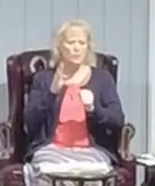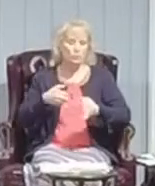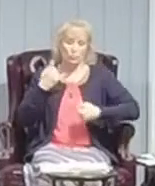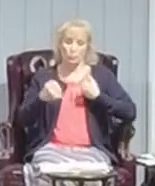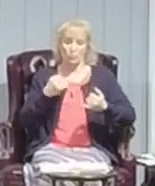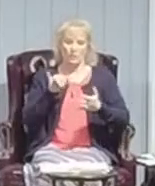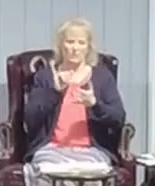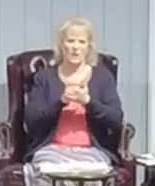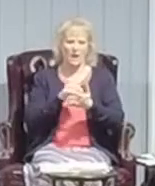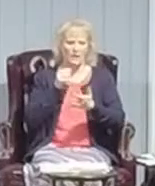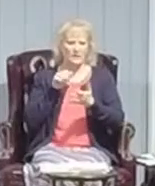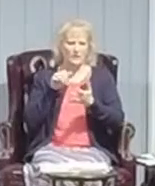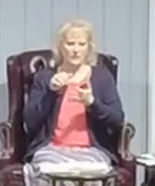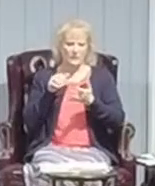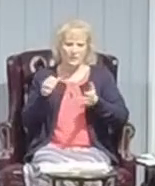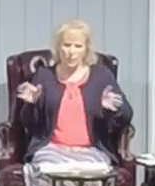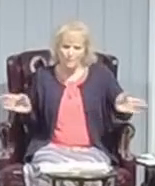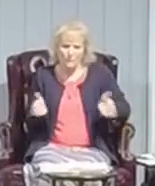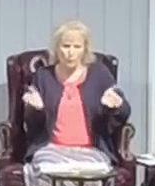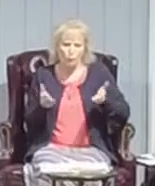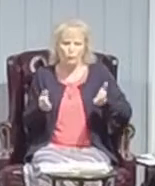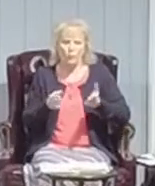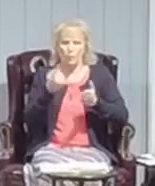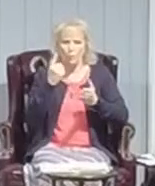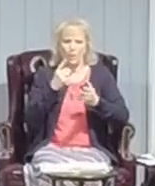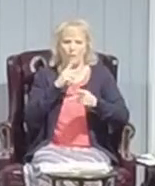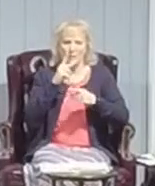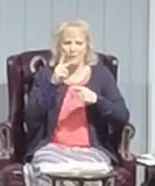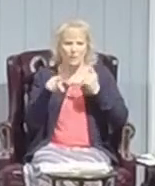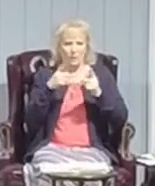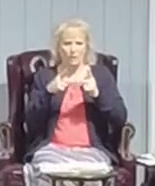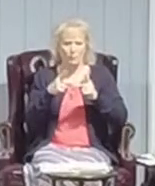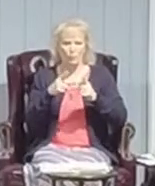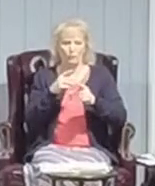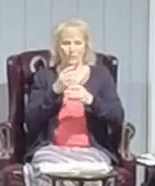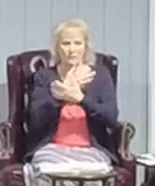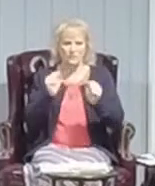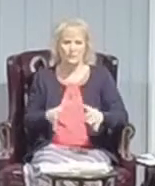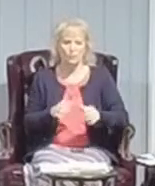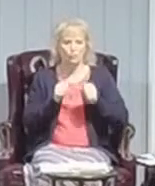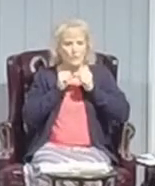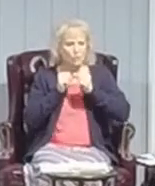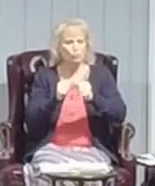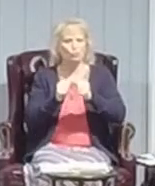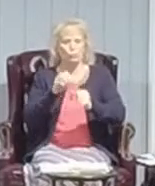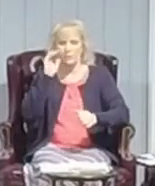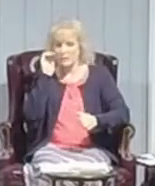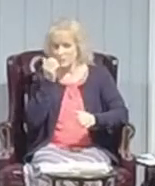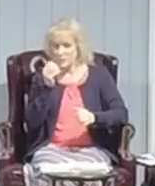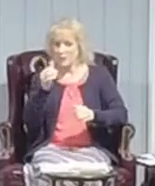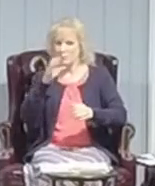can motivate one such as our perfect Savior to endure the shame of the cross?